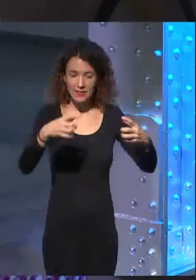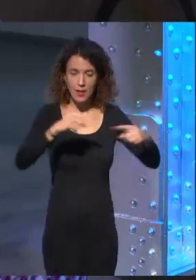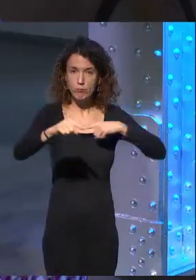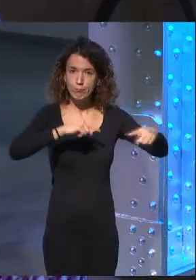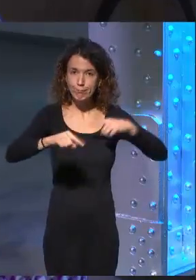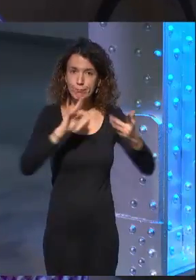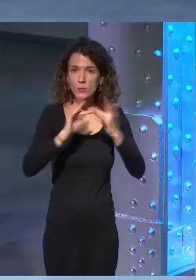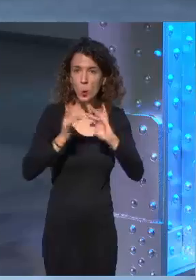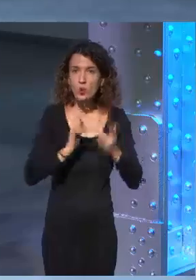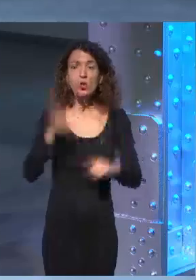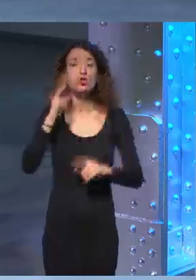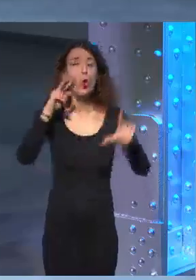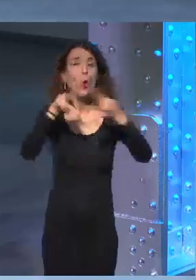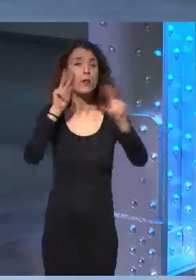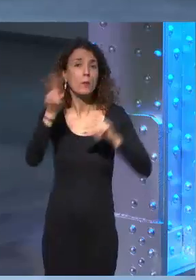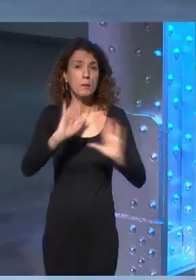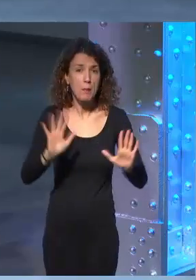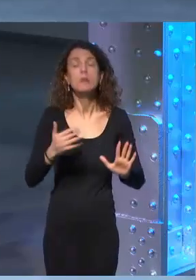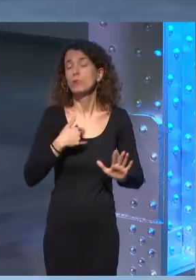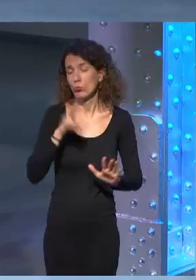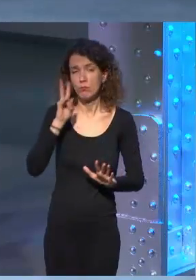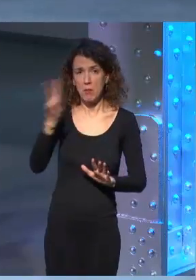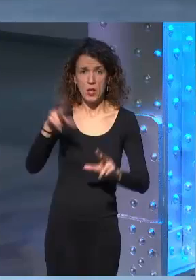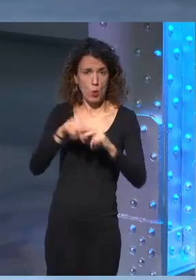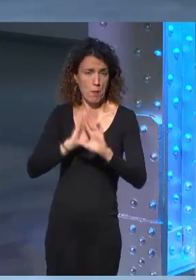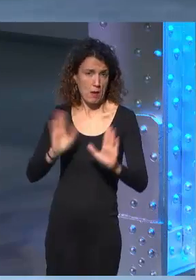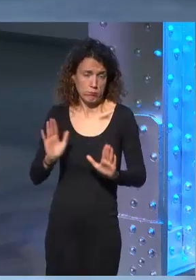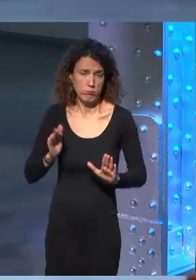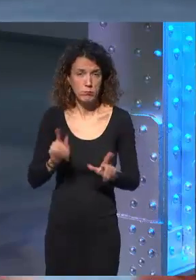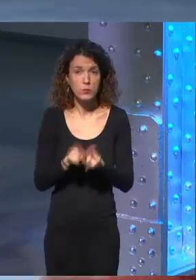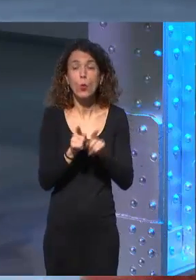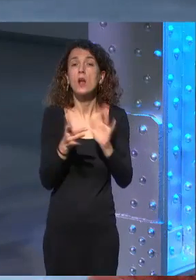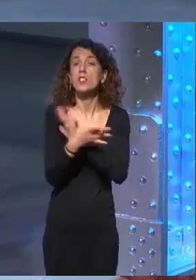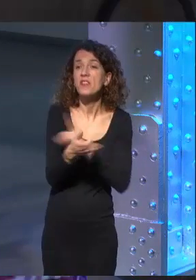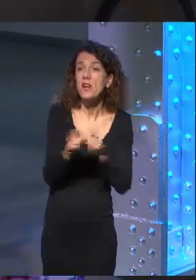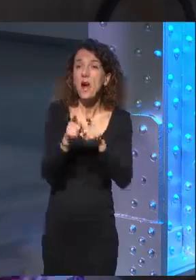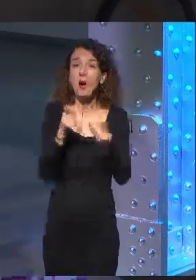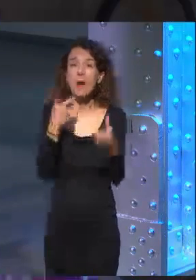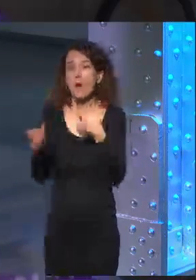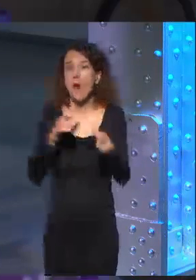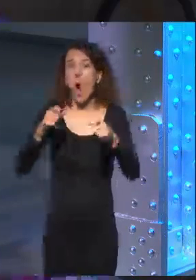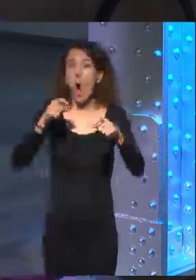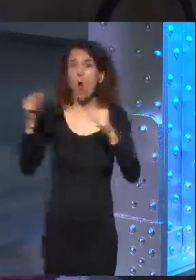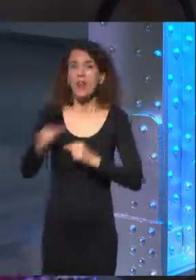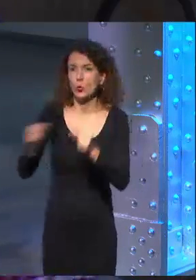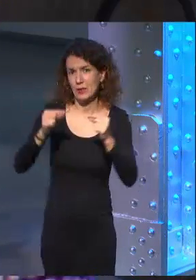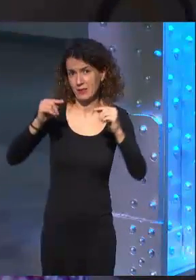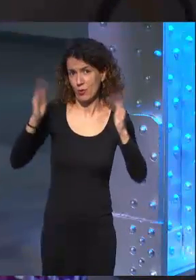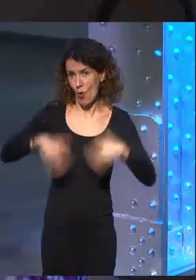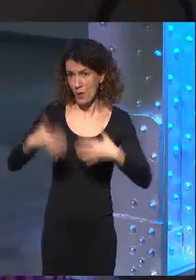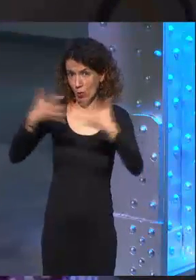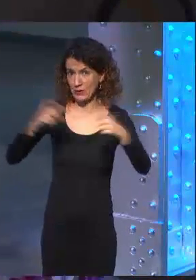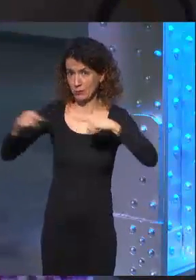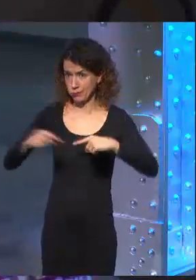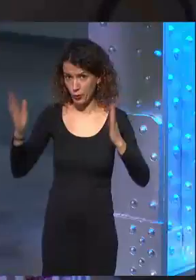interact with people that comment, or you just watch? No, I just watch videos. And that's it. So there are less